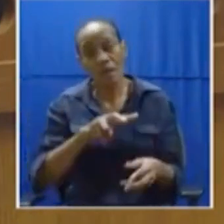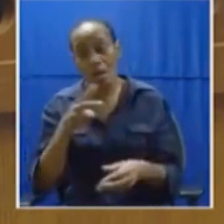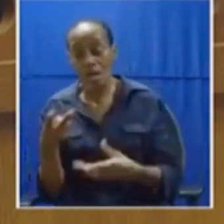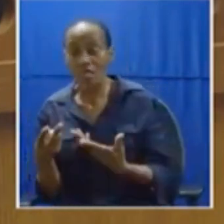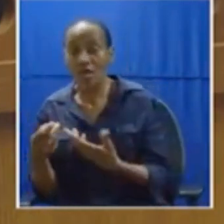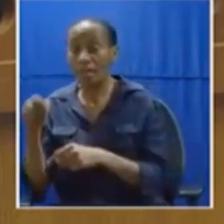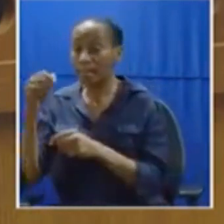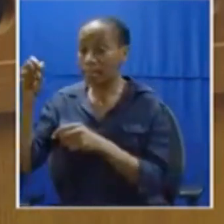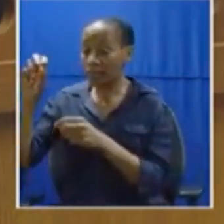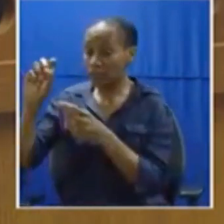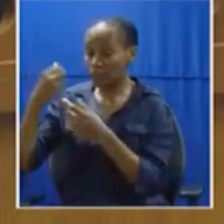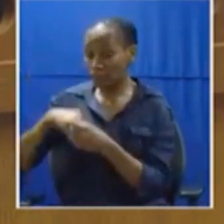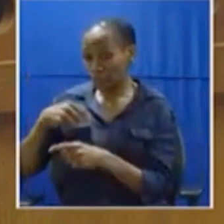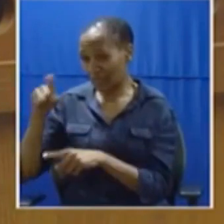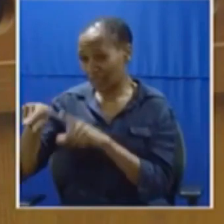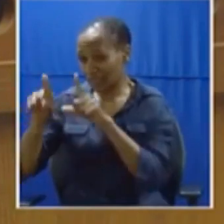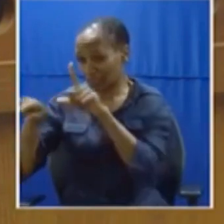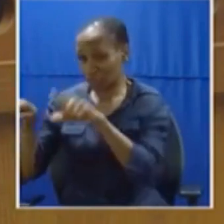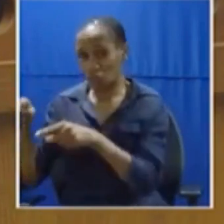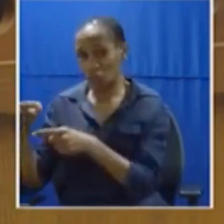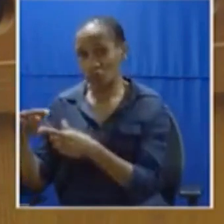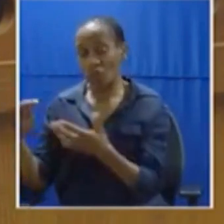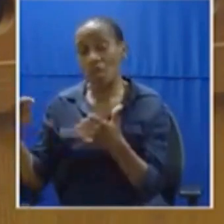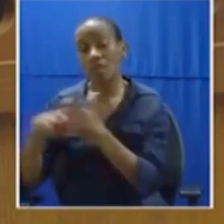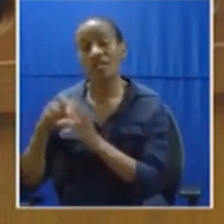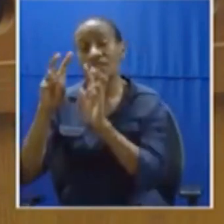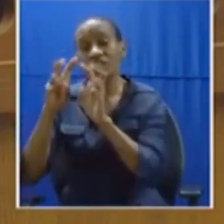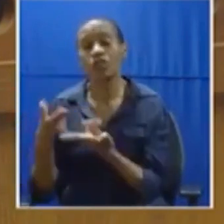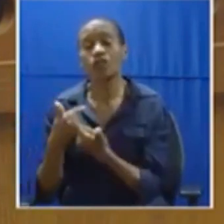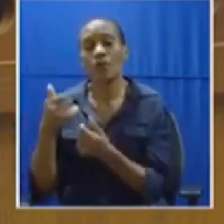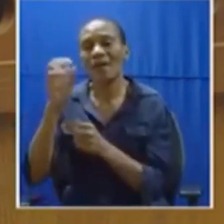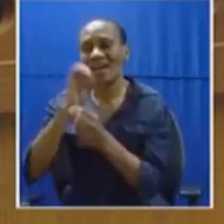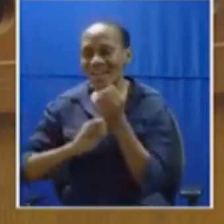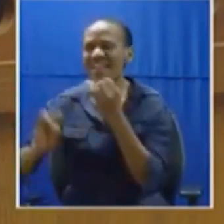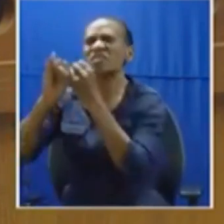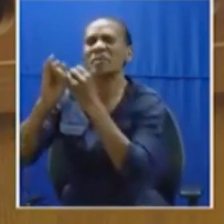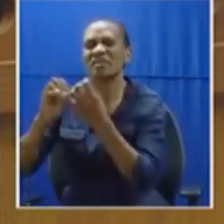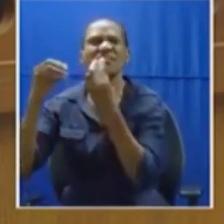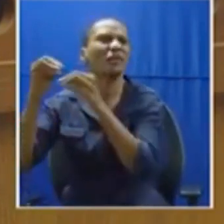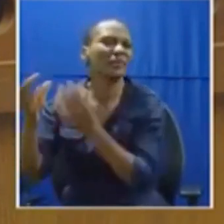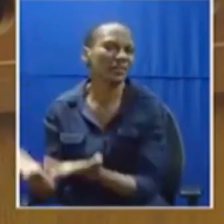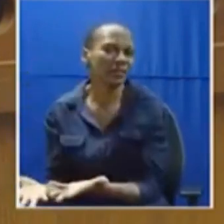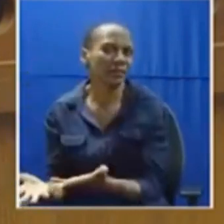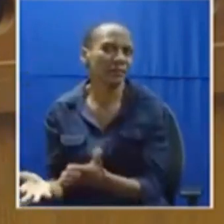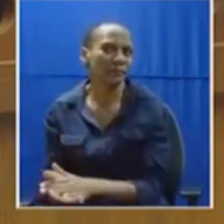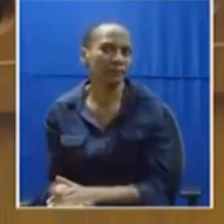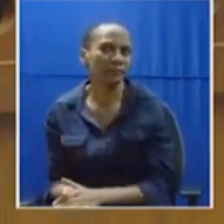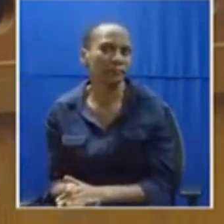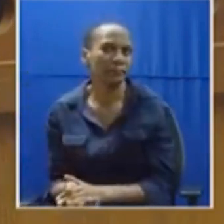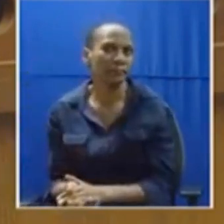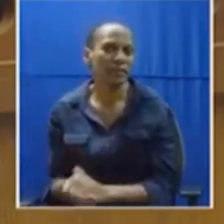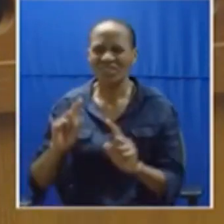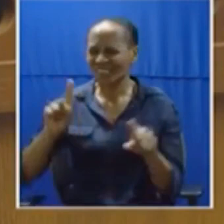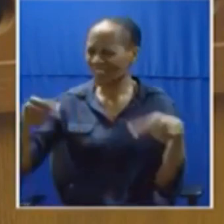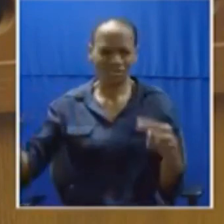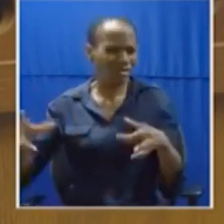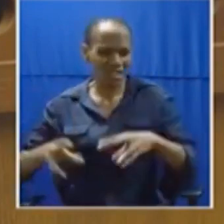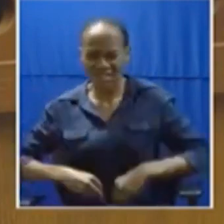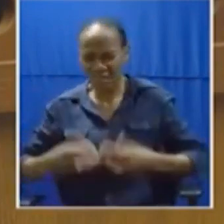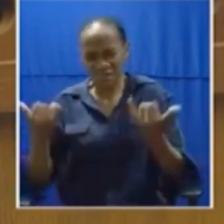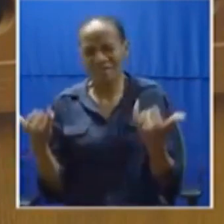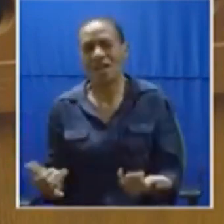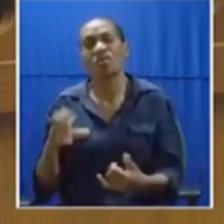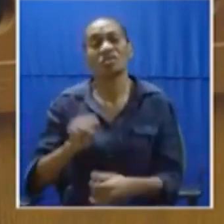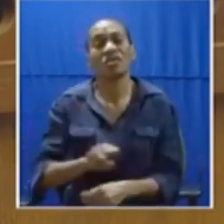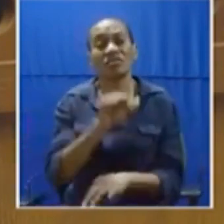source electricity directly from independent electricity suppliers. It cannot be that South Africans have no